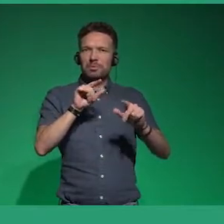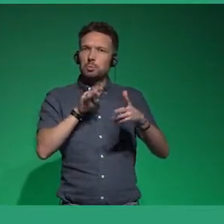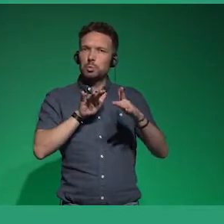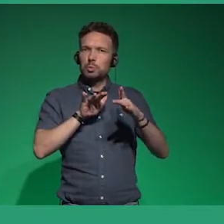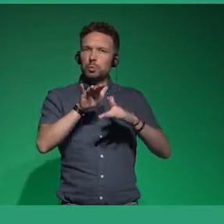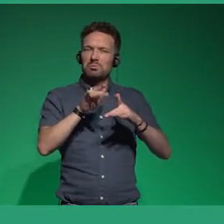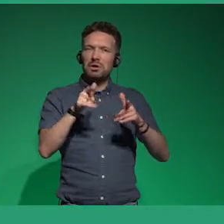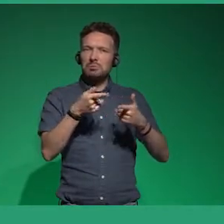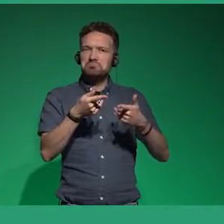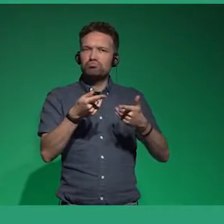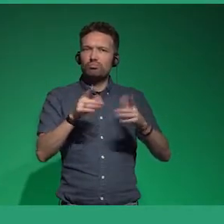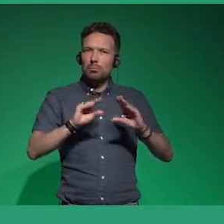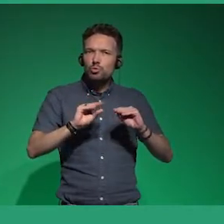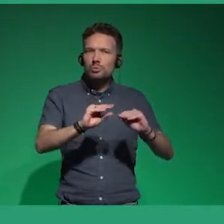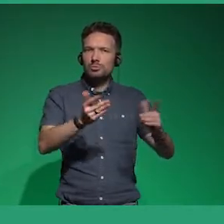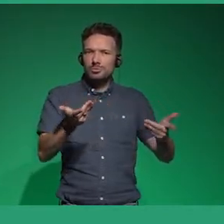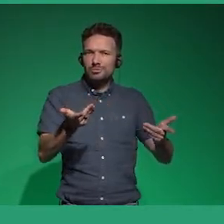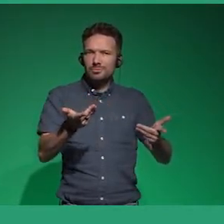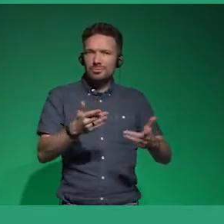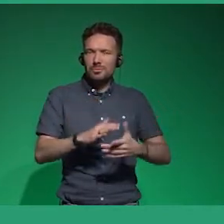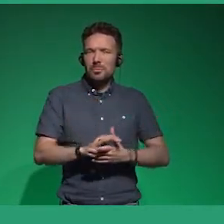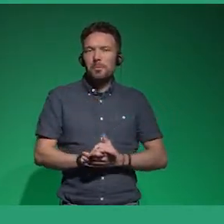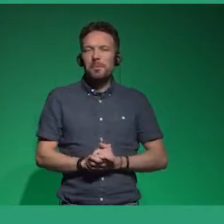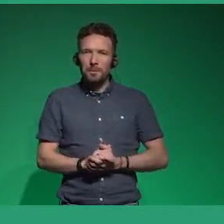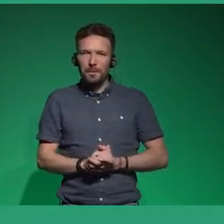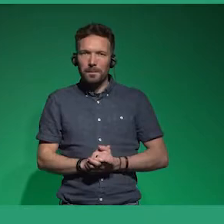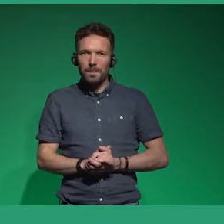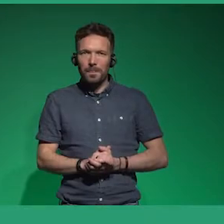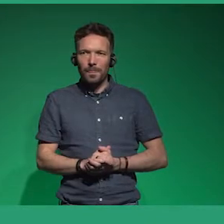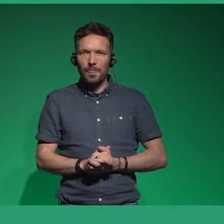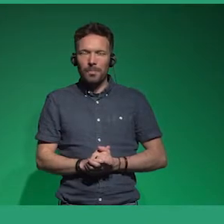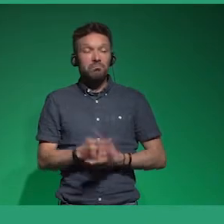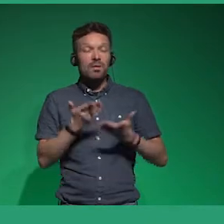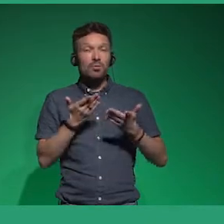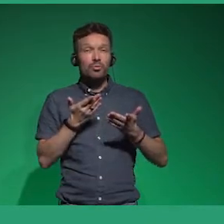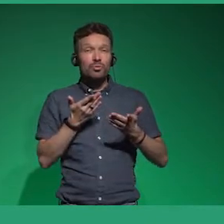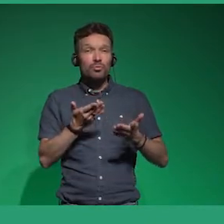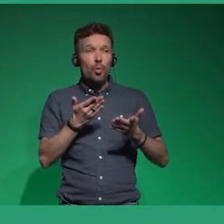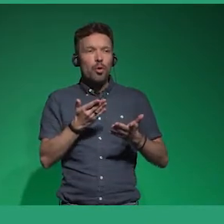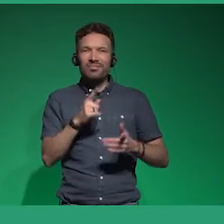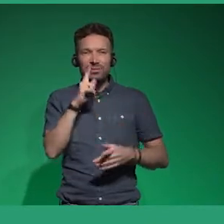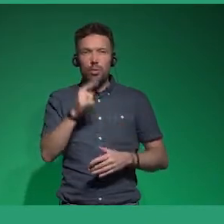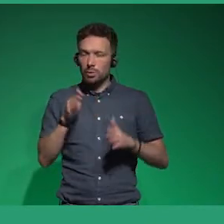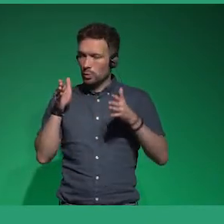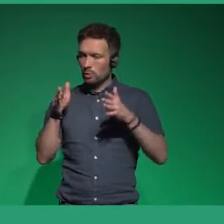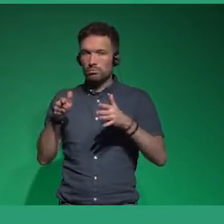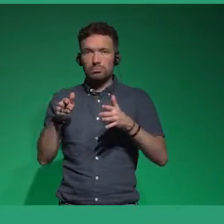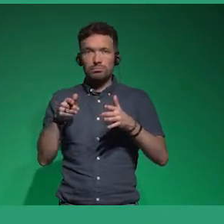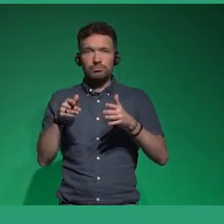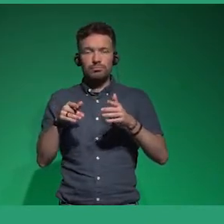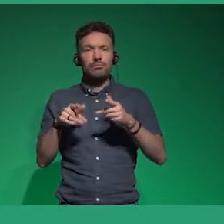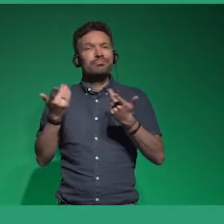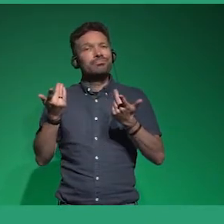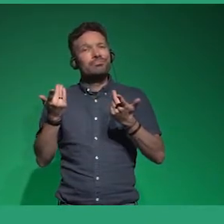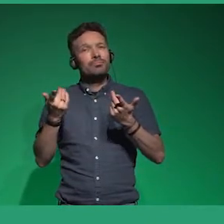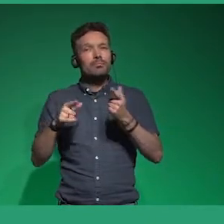become an option not to work in a palm oil plantation. So it's also an option that planting coffee is much